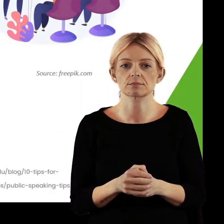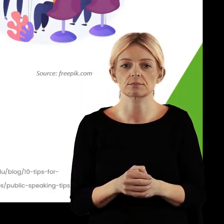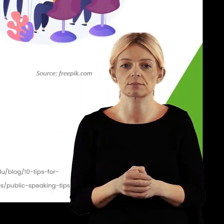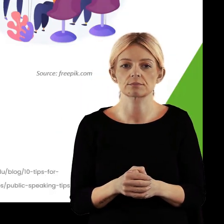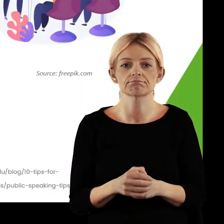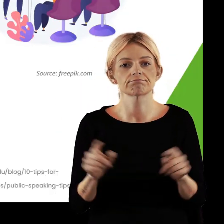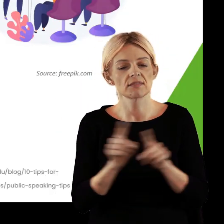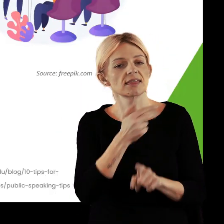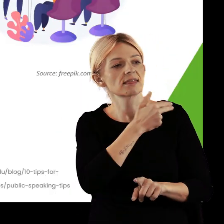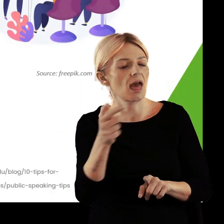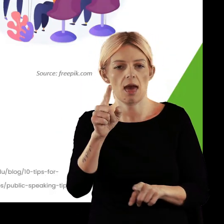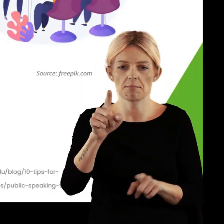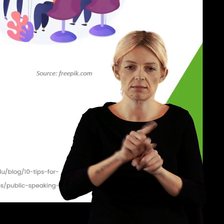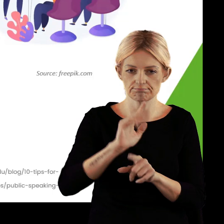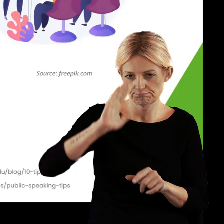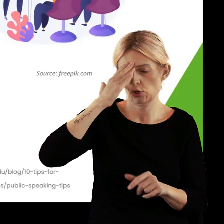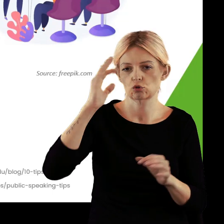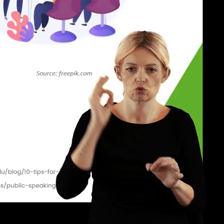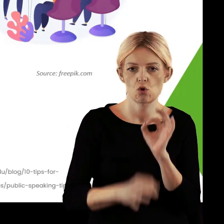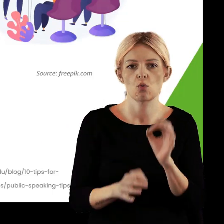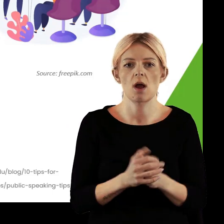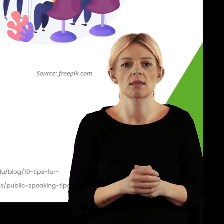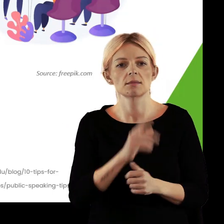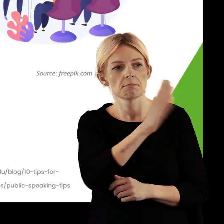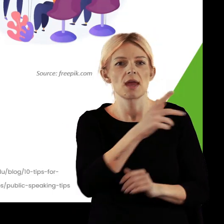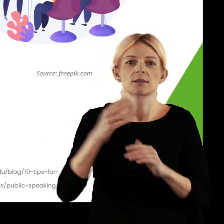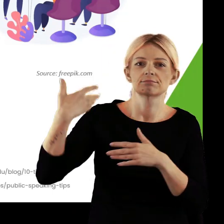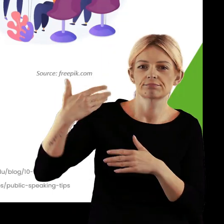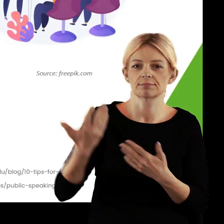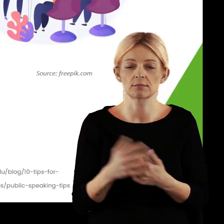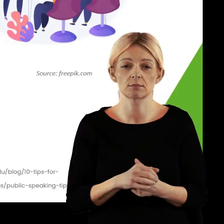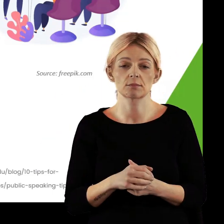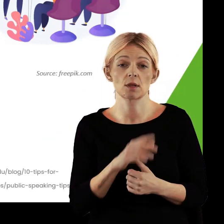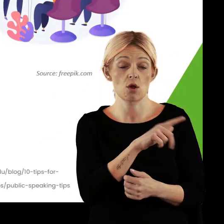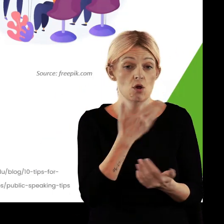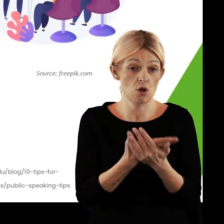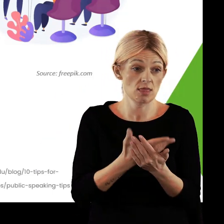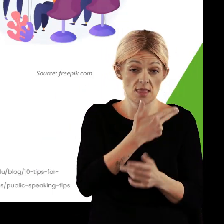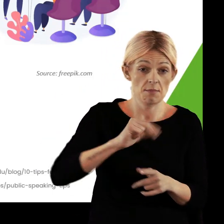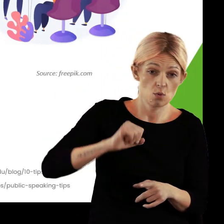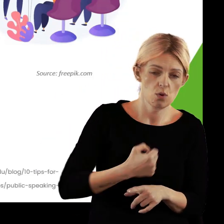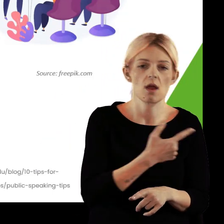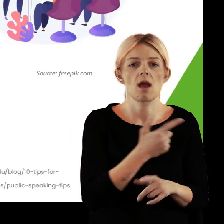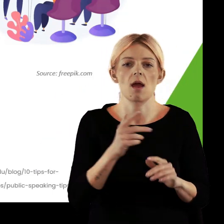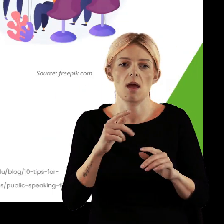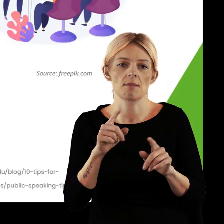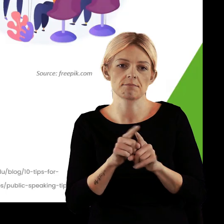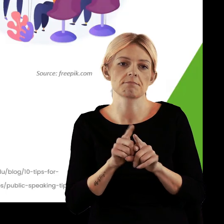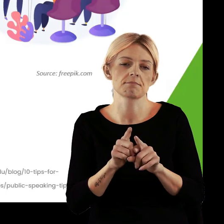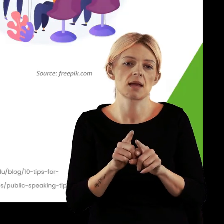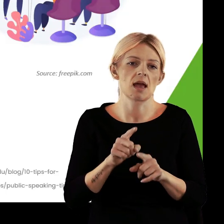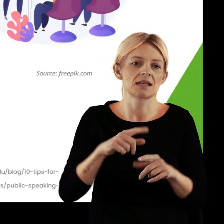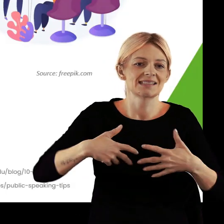can prepare your answers in advance. What is more, try to use shorter sentences than in